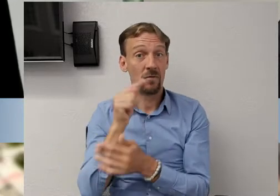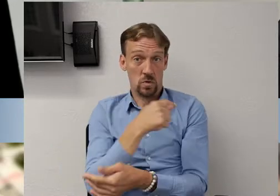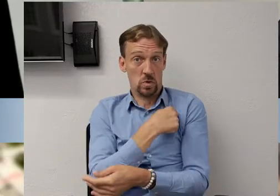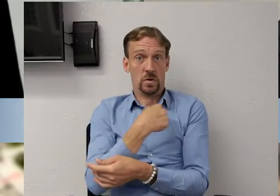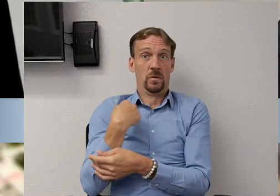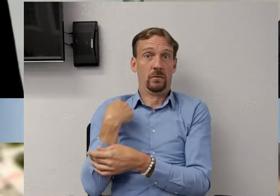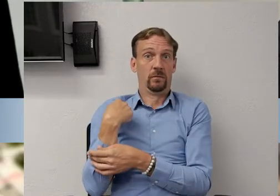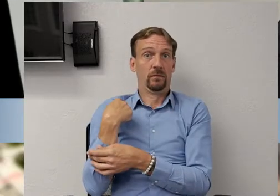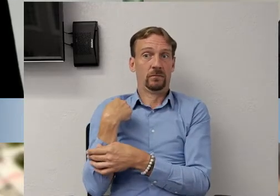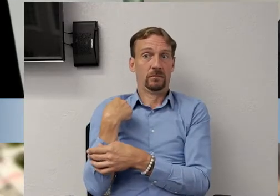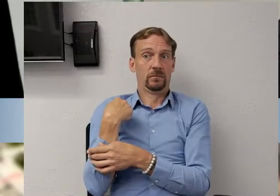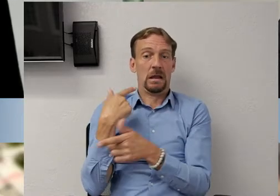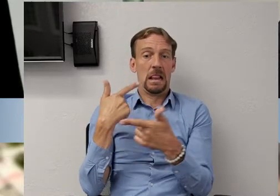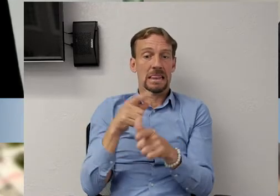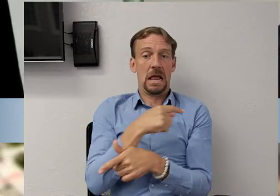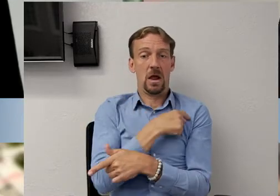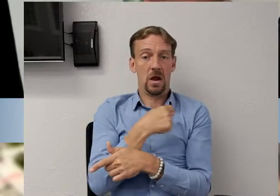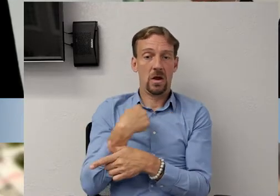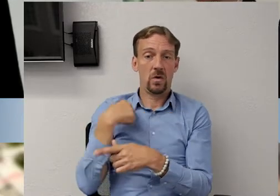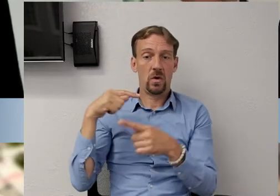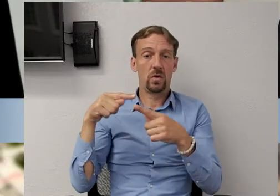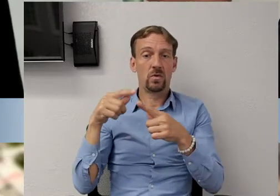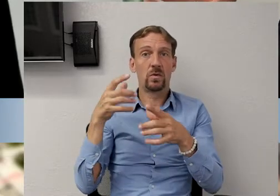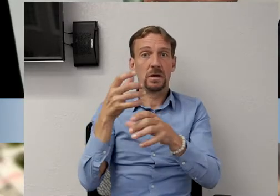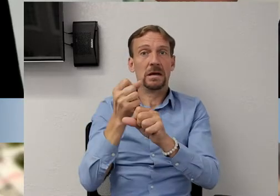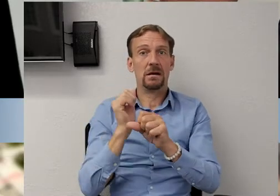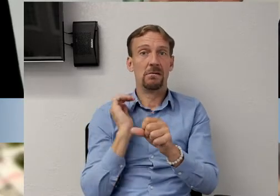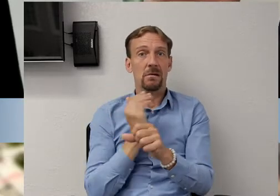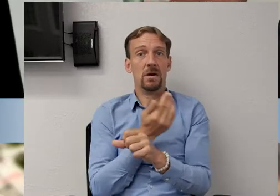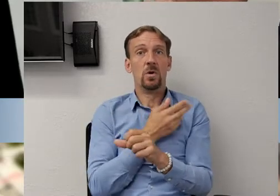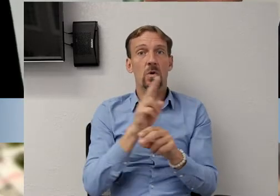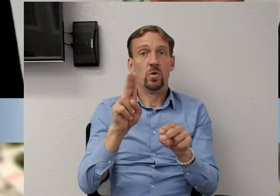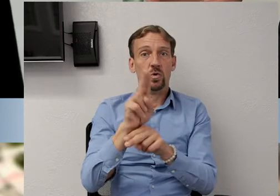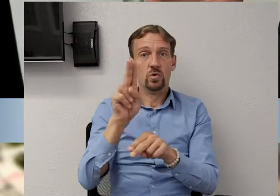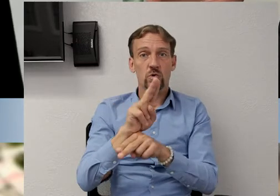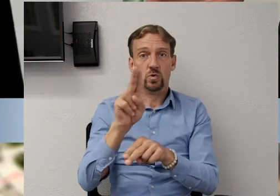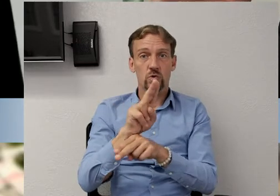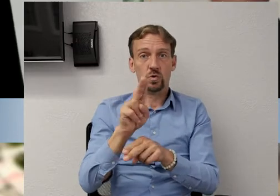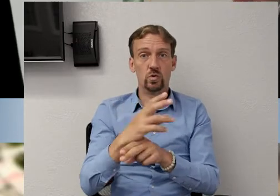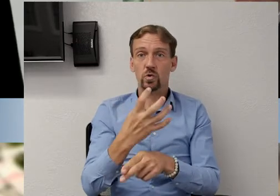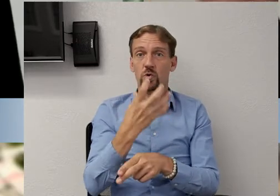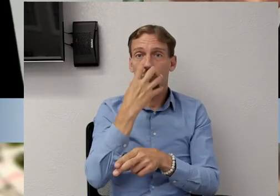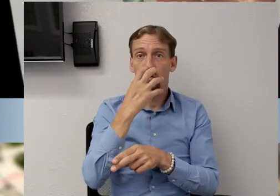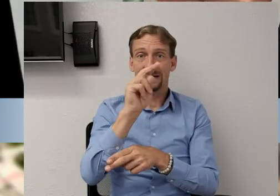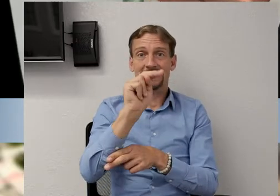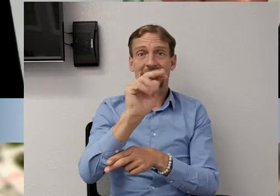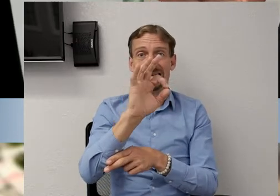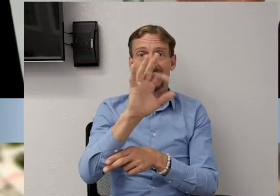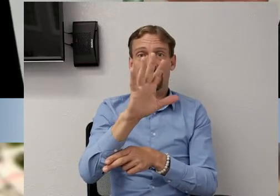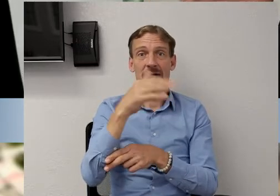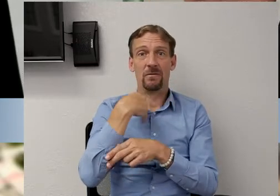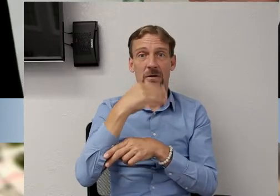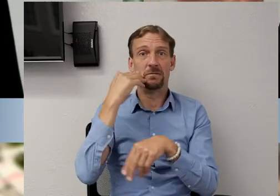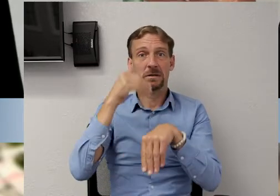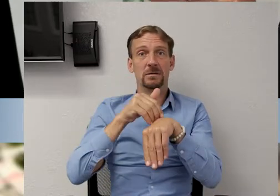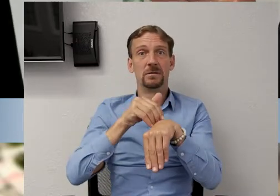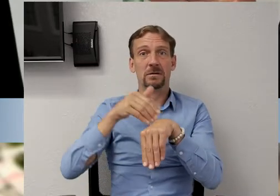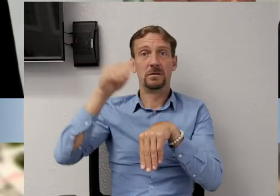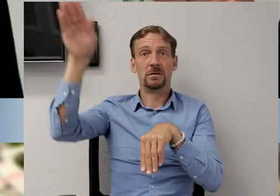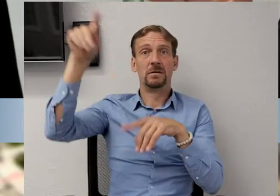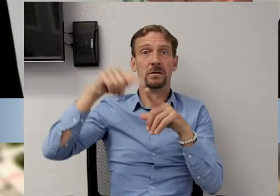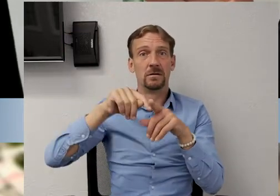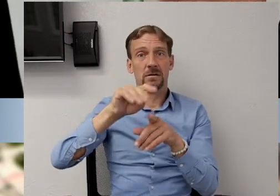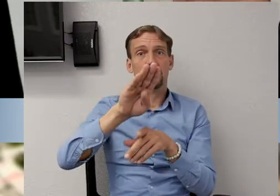us, allow us to take our used N95 masks and ship them to